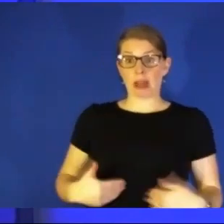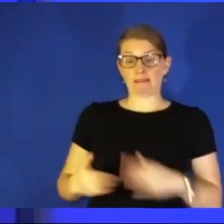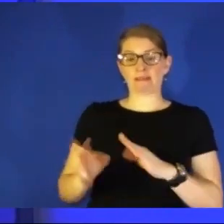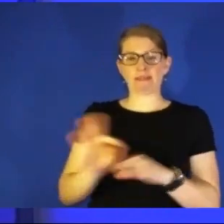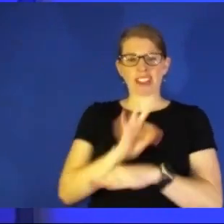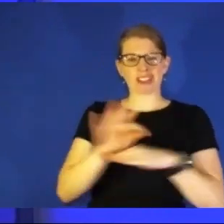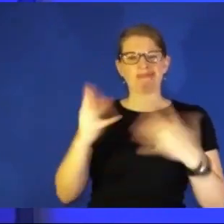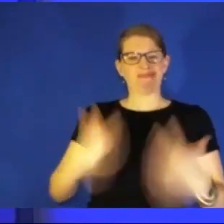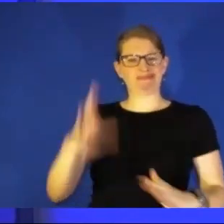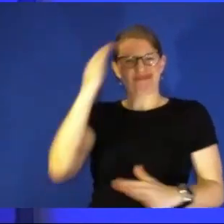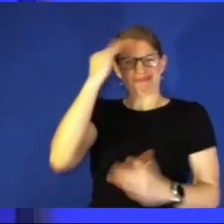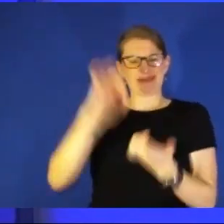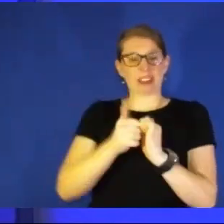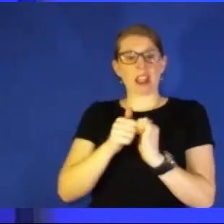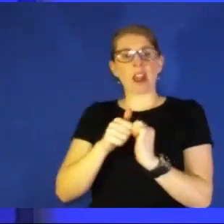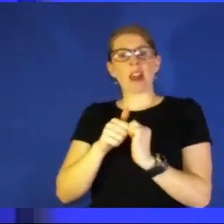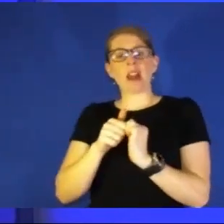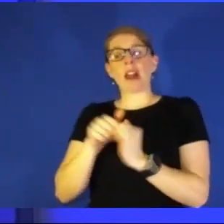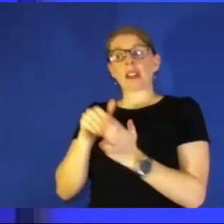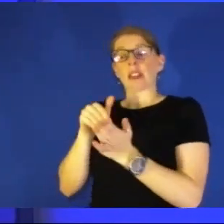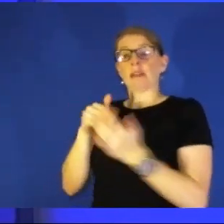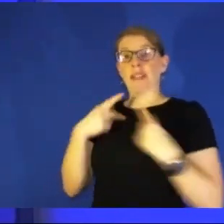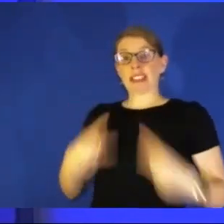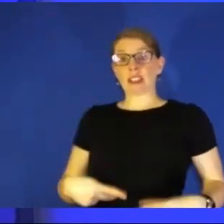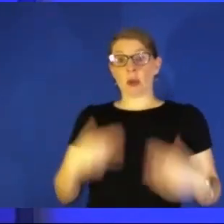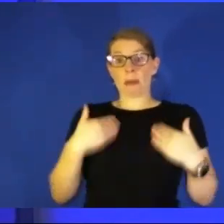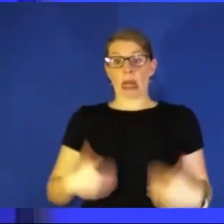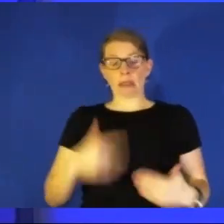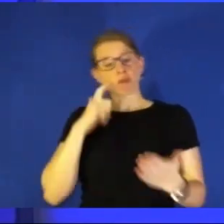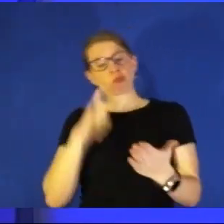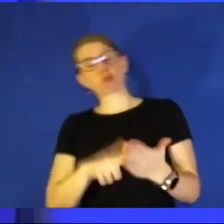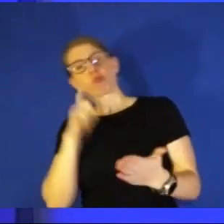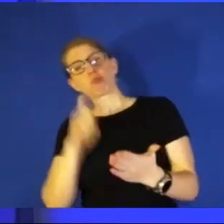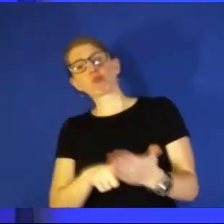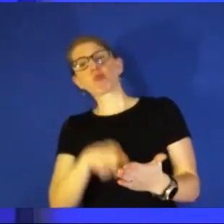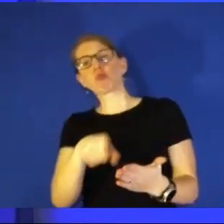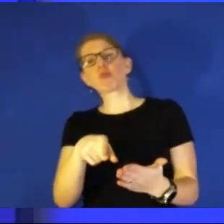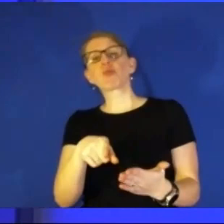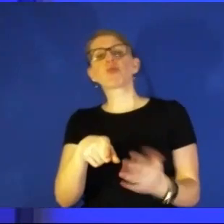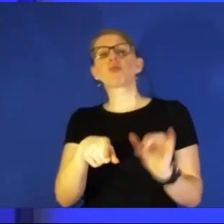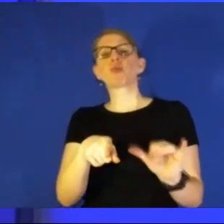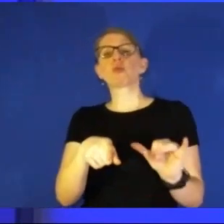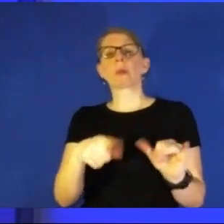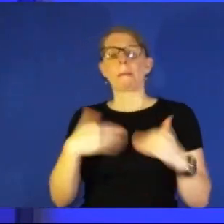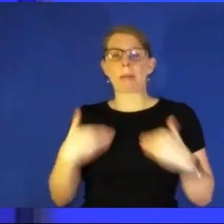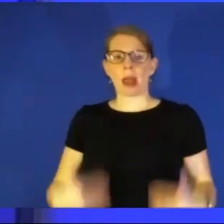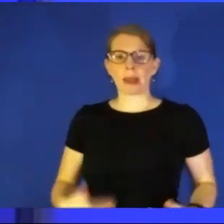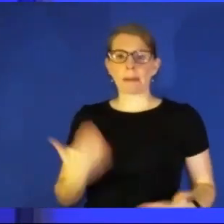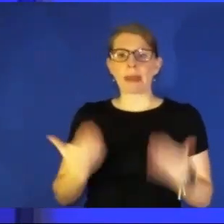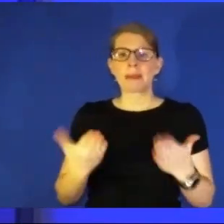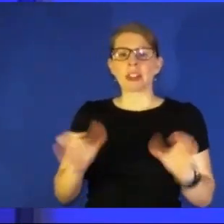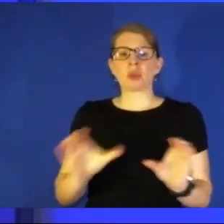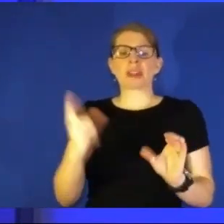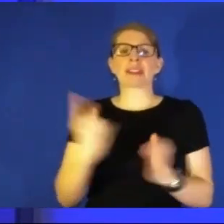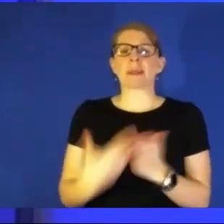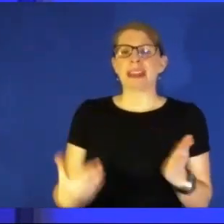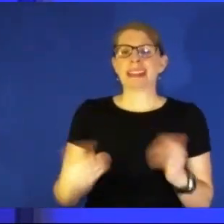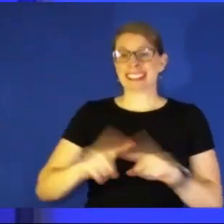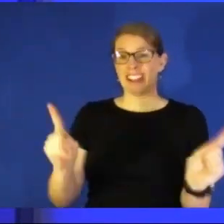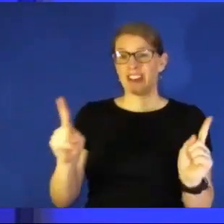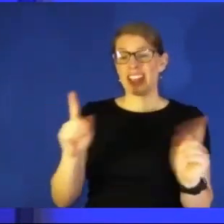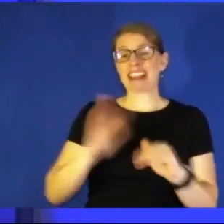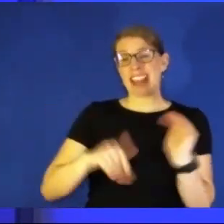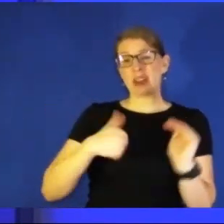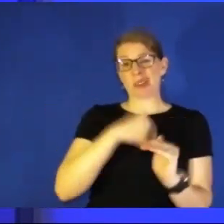get signs from the physical body that the body may be doing something different than we expect, and that's